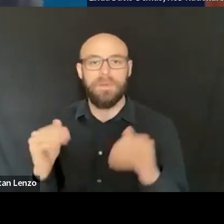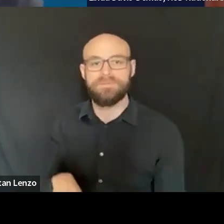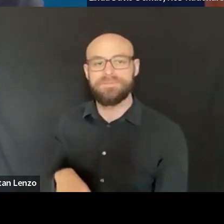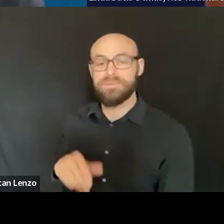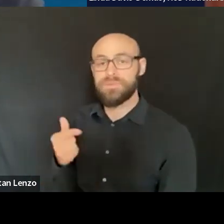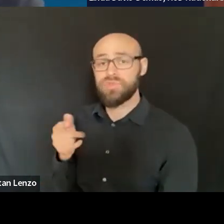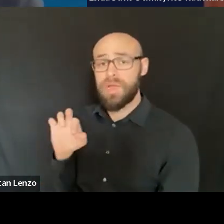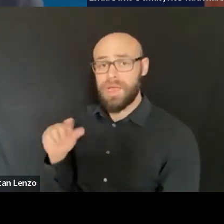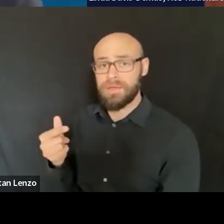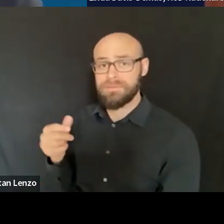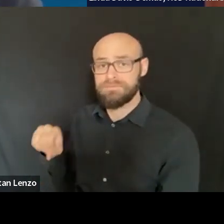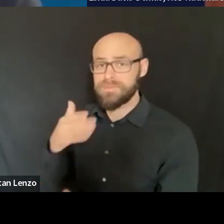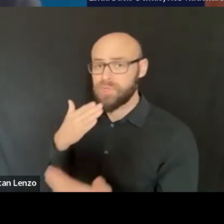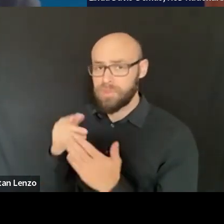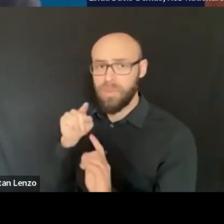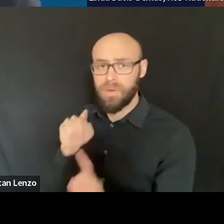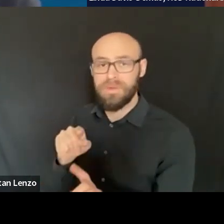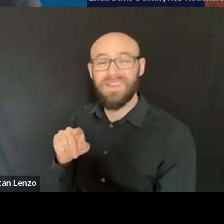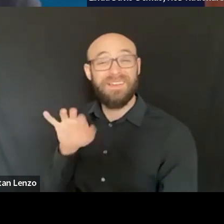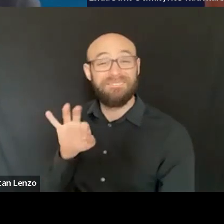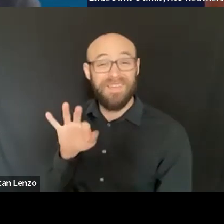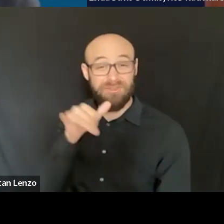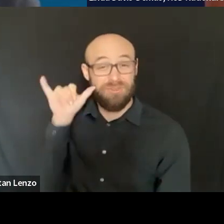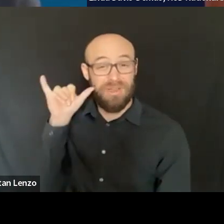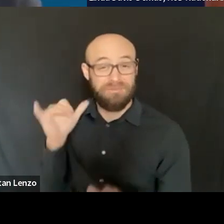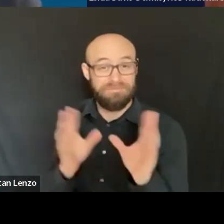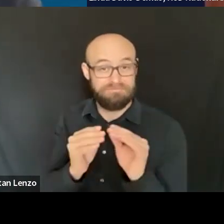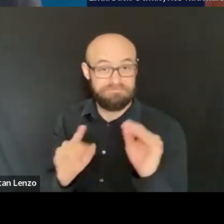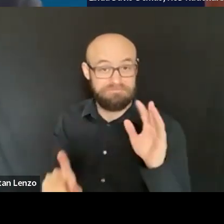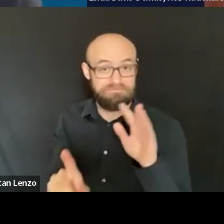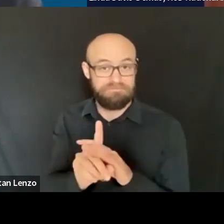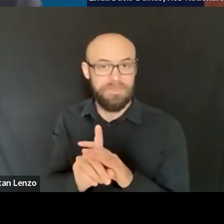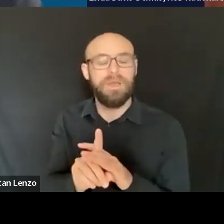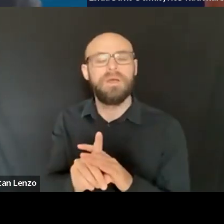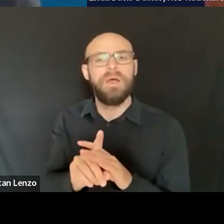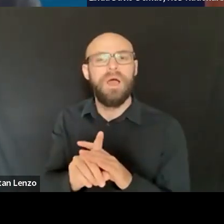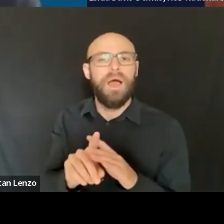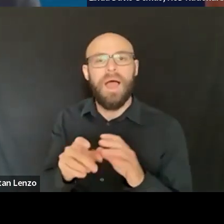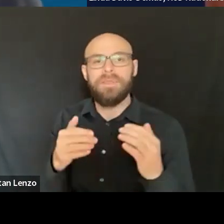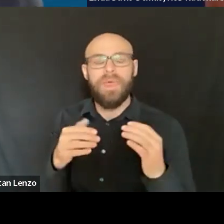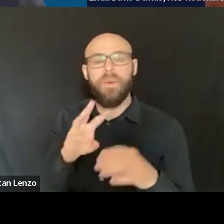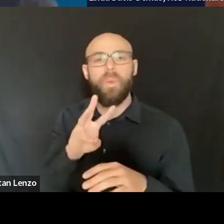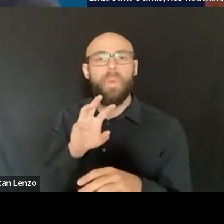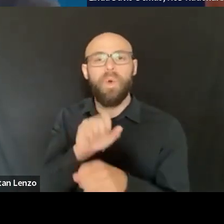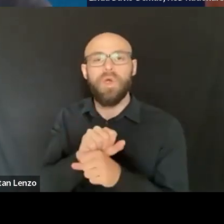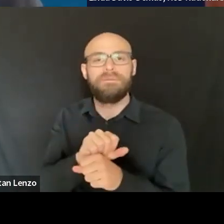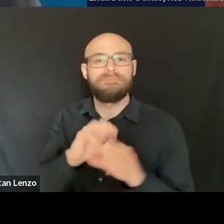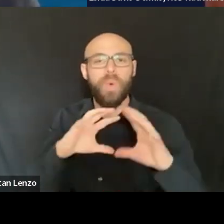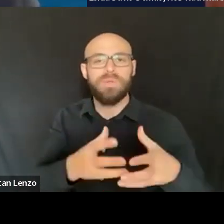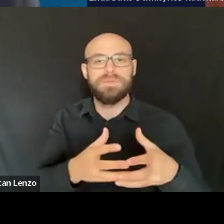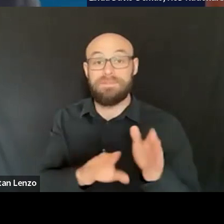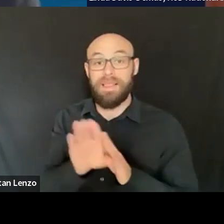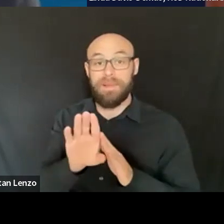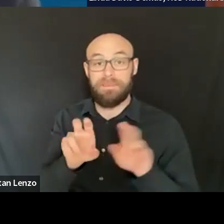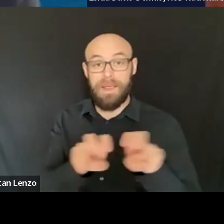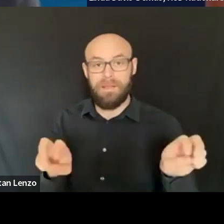opportunity to listen in and participate on yesterday's workforce development panel, it was spot on some of the points